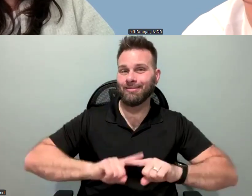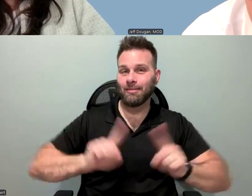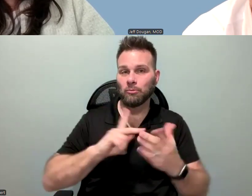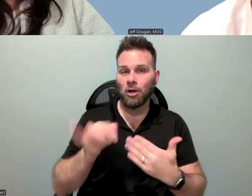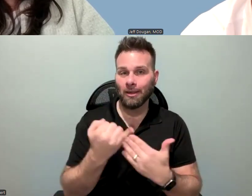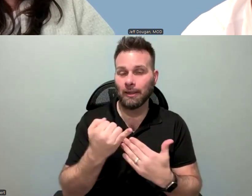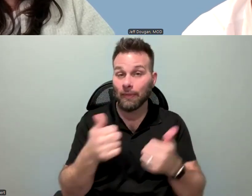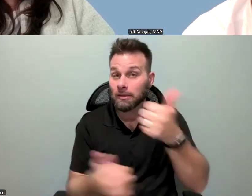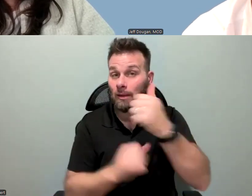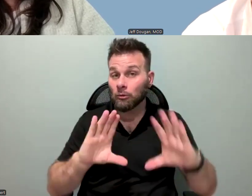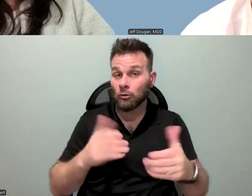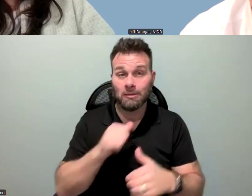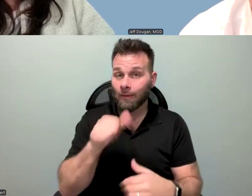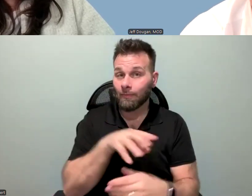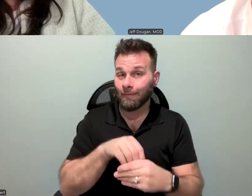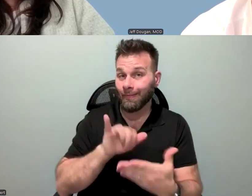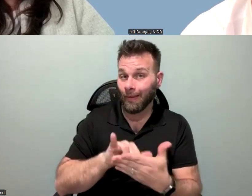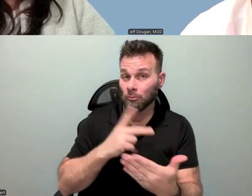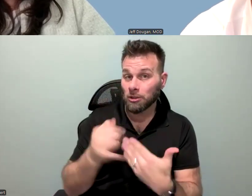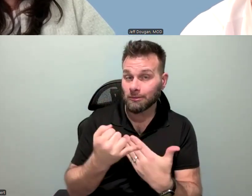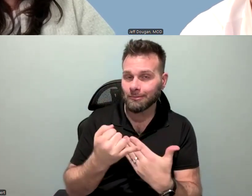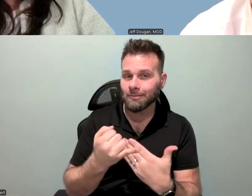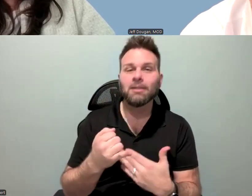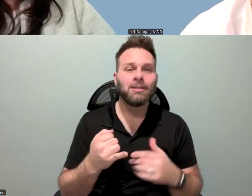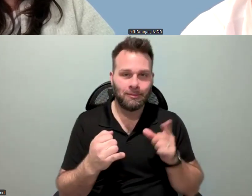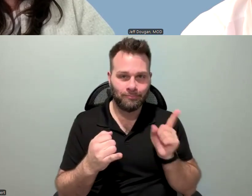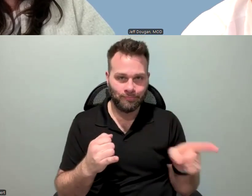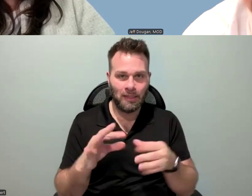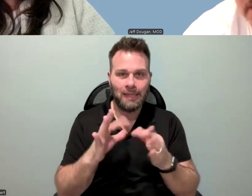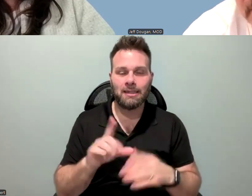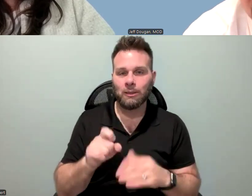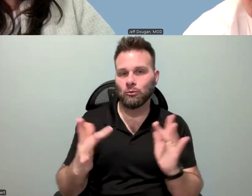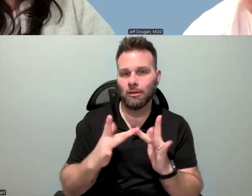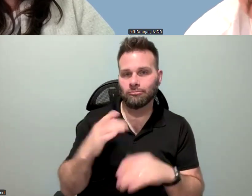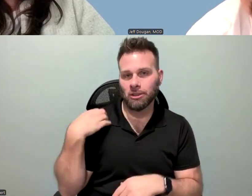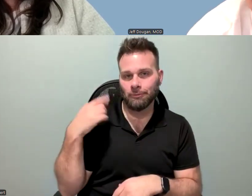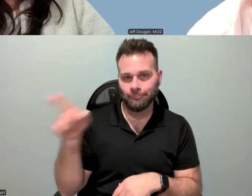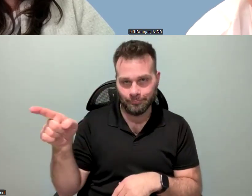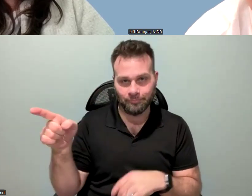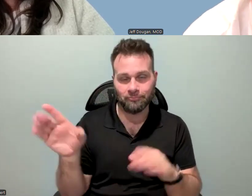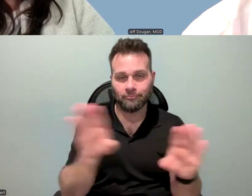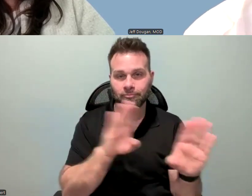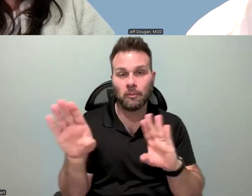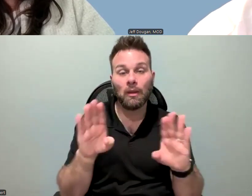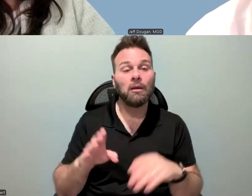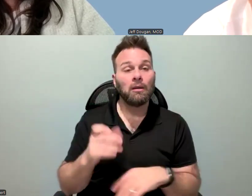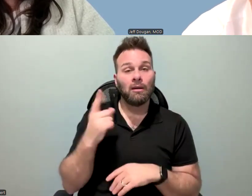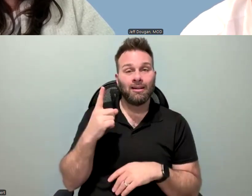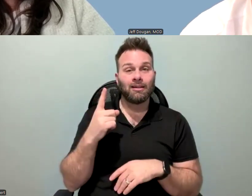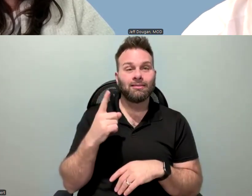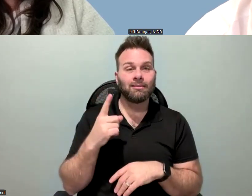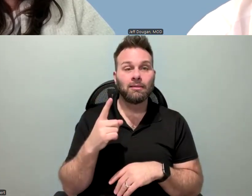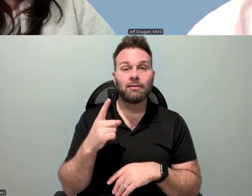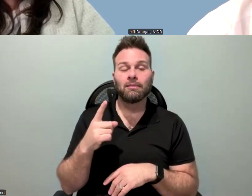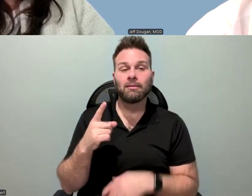then that should start with the chair. So typically always start with the chair, and when you're in subcommittees, then the subcommittee can be the leader, but then they go back to